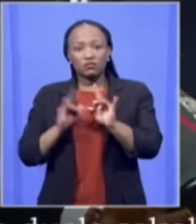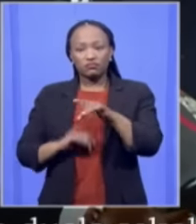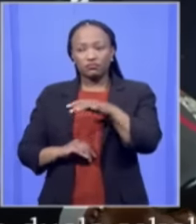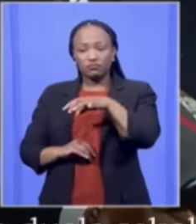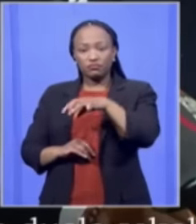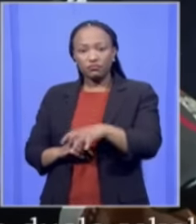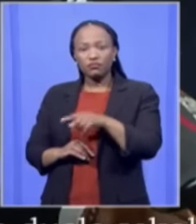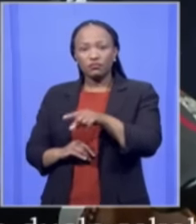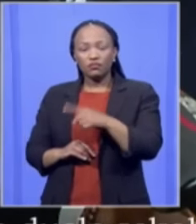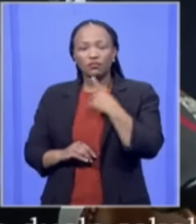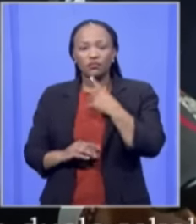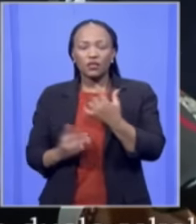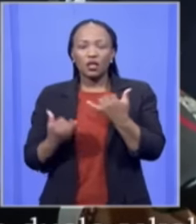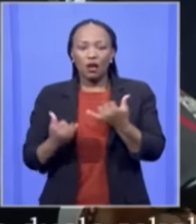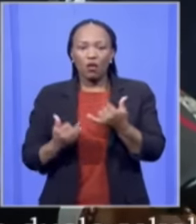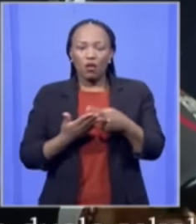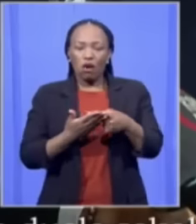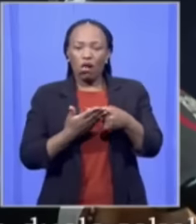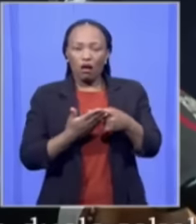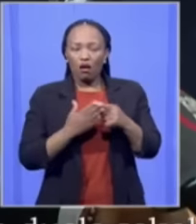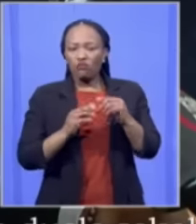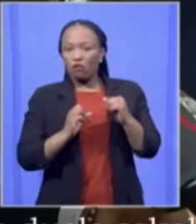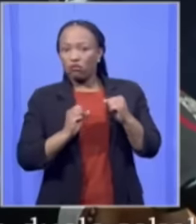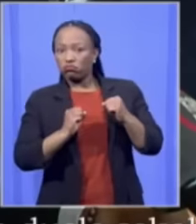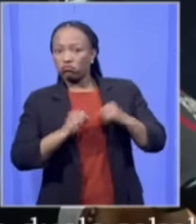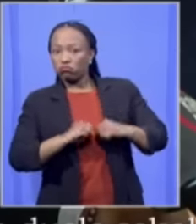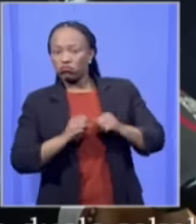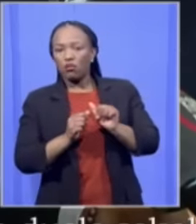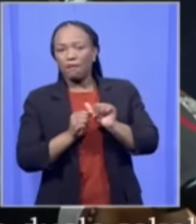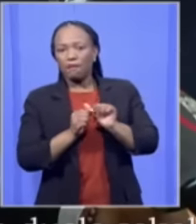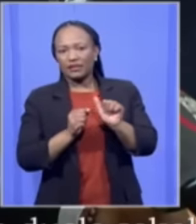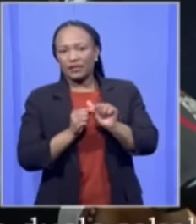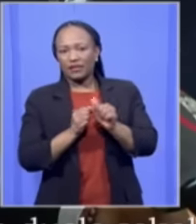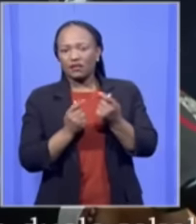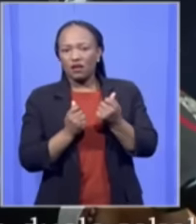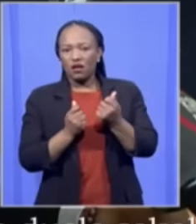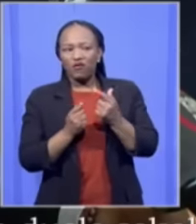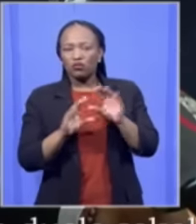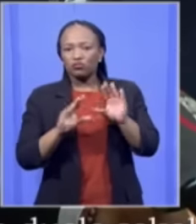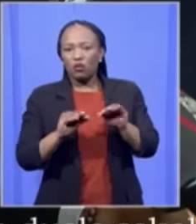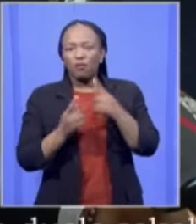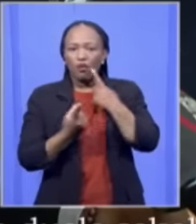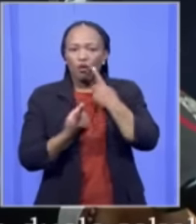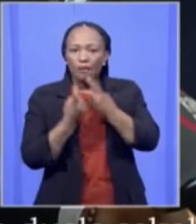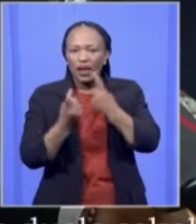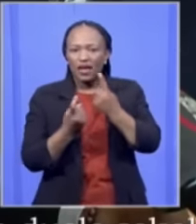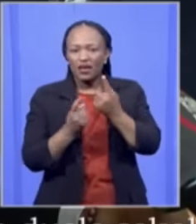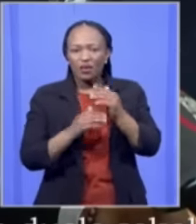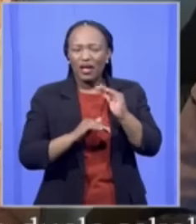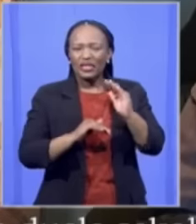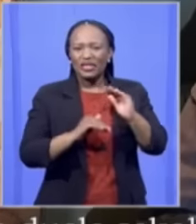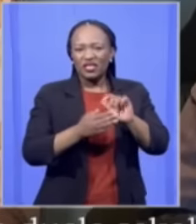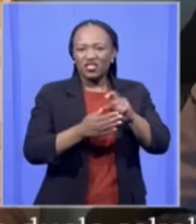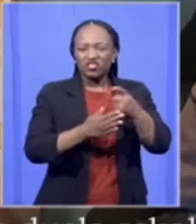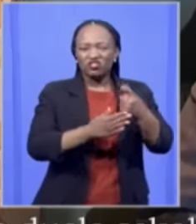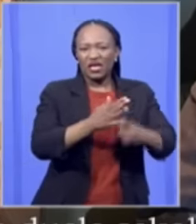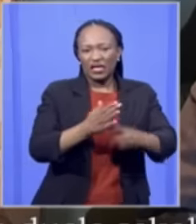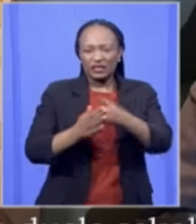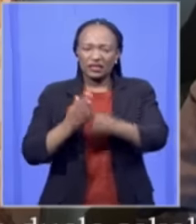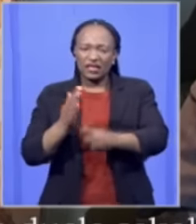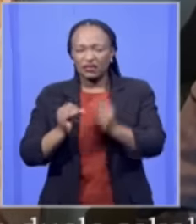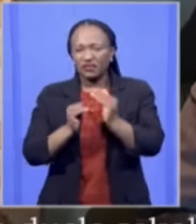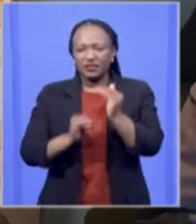e tokafaditsweng ya tuelo e tla tokafatsa matlole a yone le go fokotsa dingongorego. We've done the data update, Mr. Mayor, in terms of the